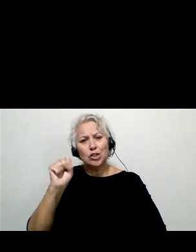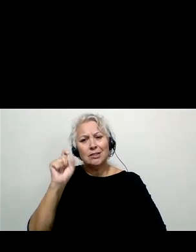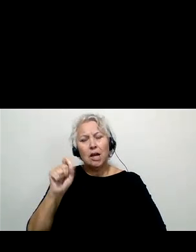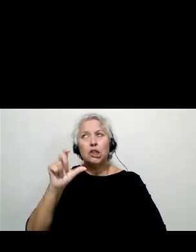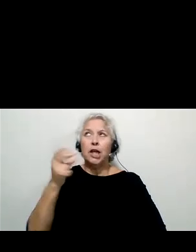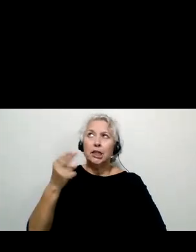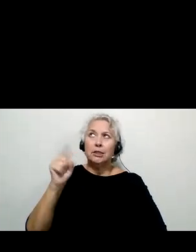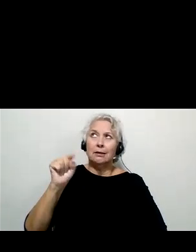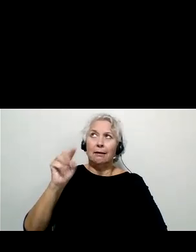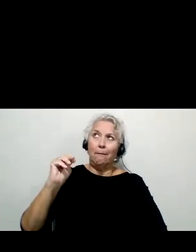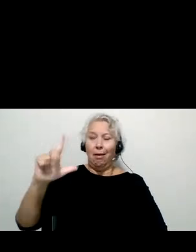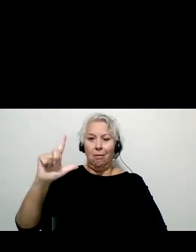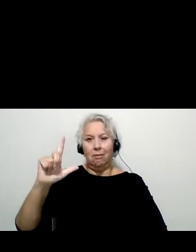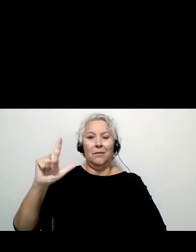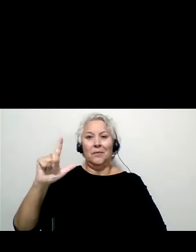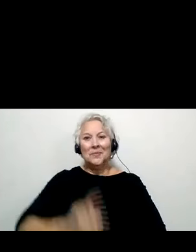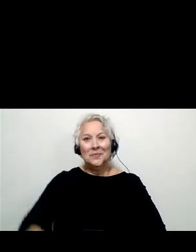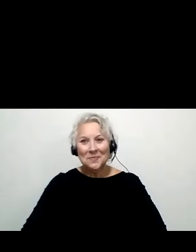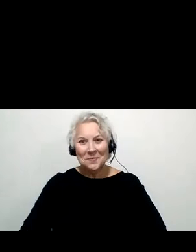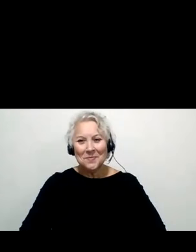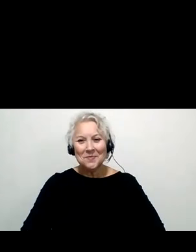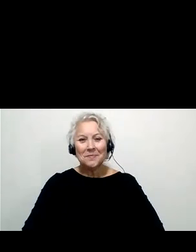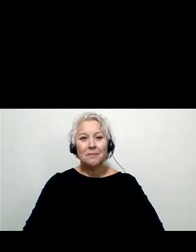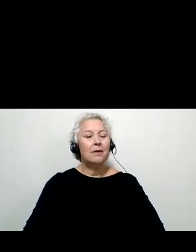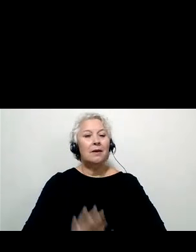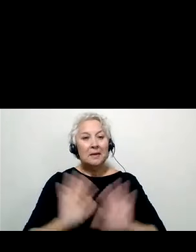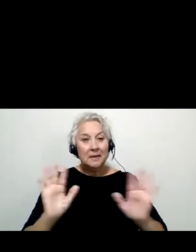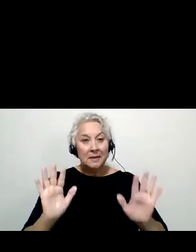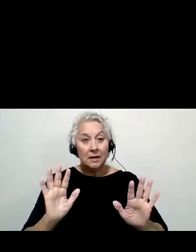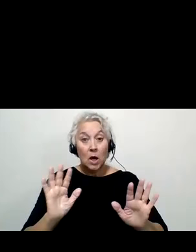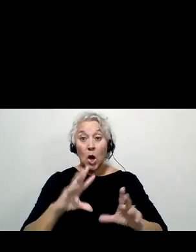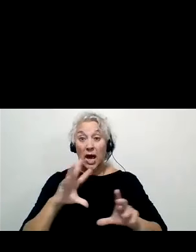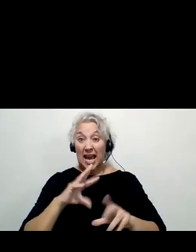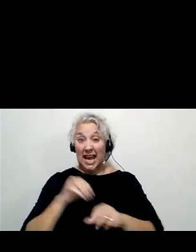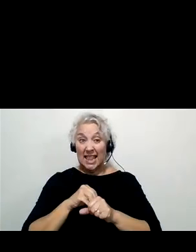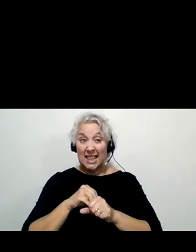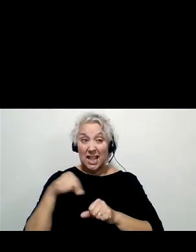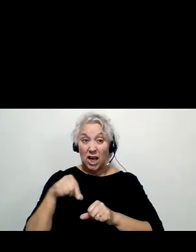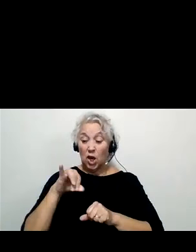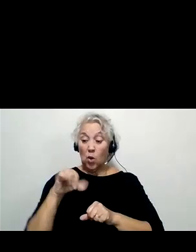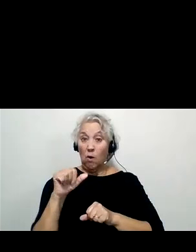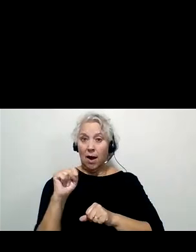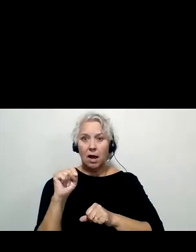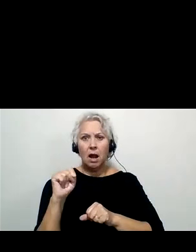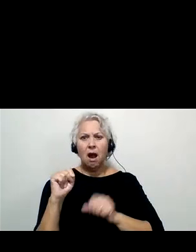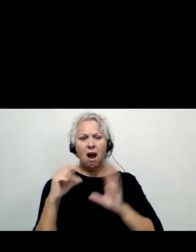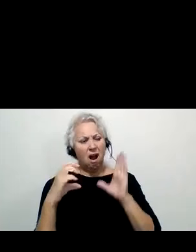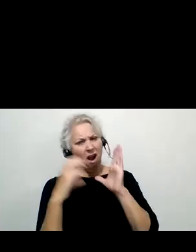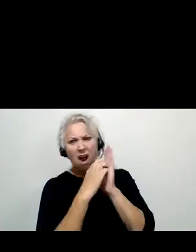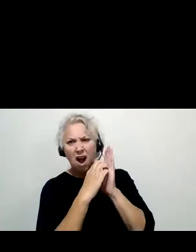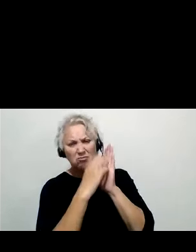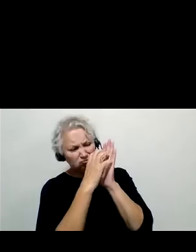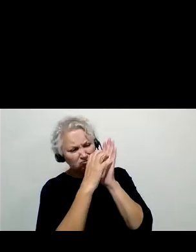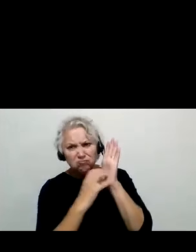www.quiet.indicators.html. All right. Believe it or not, within the QUIET indicators, there's a whole section on